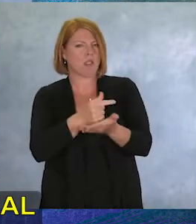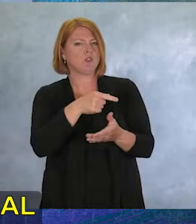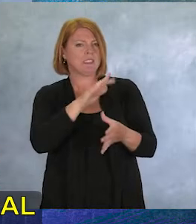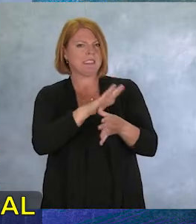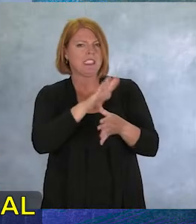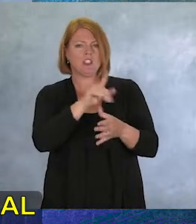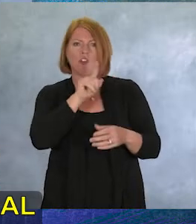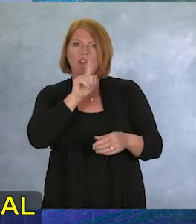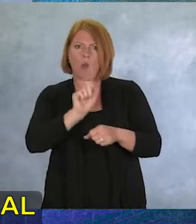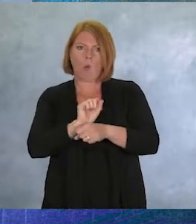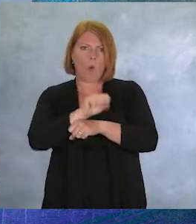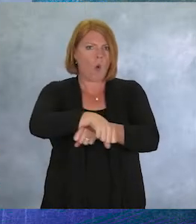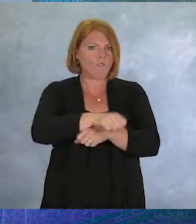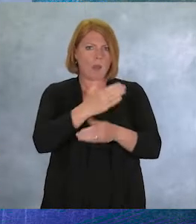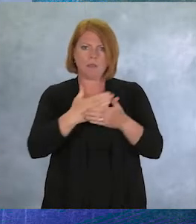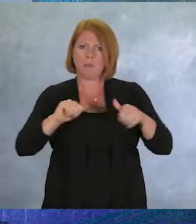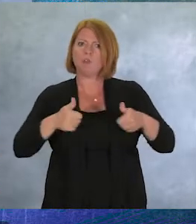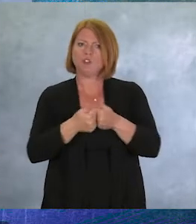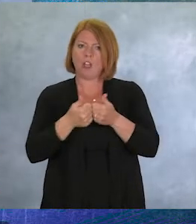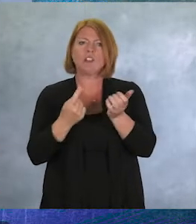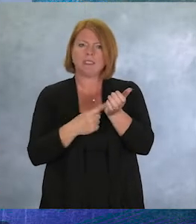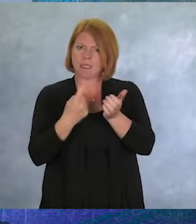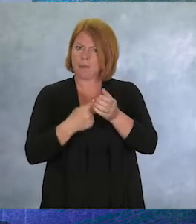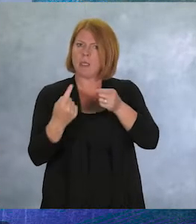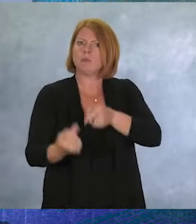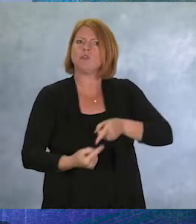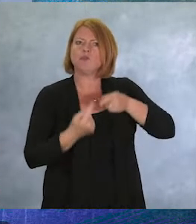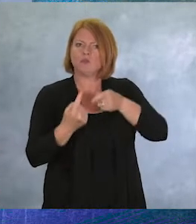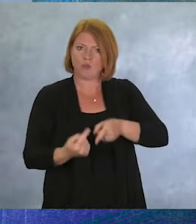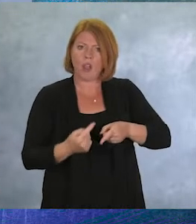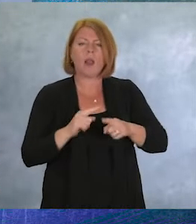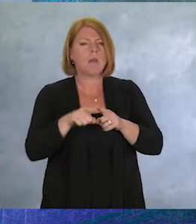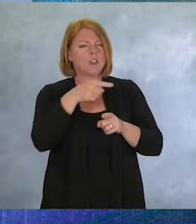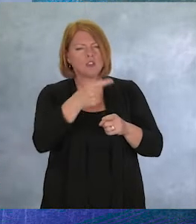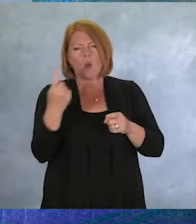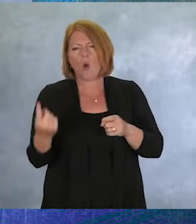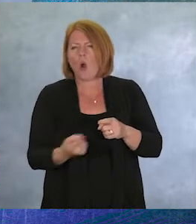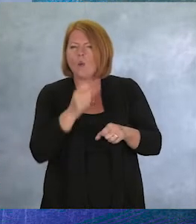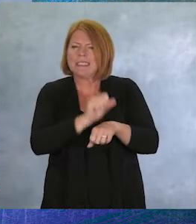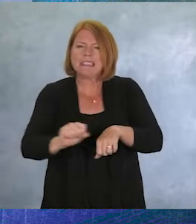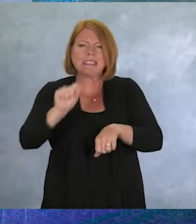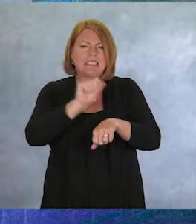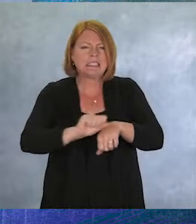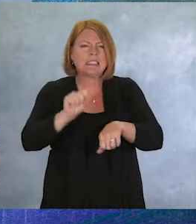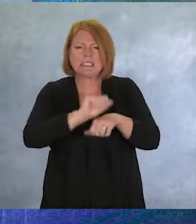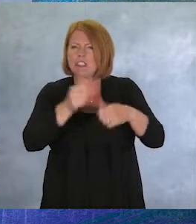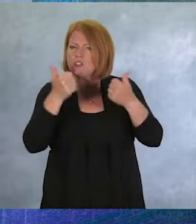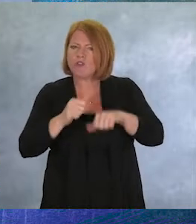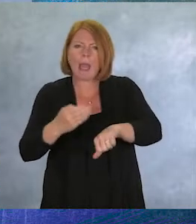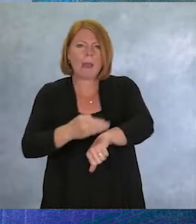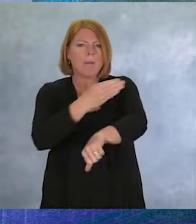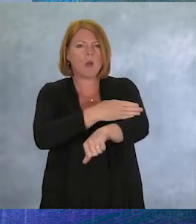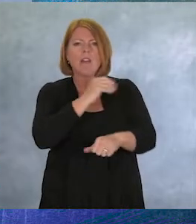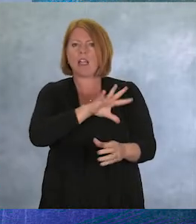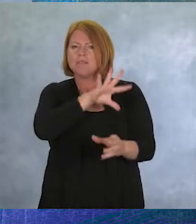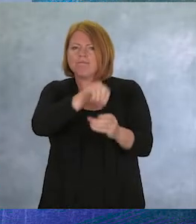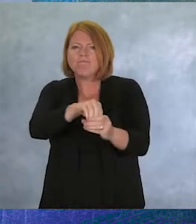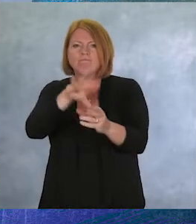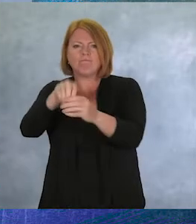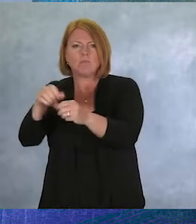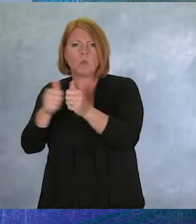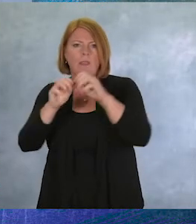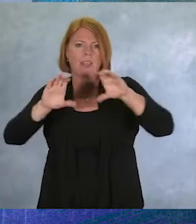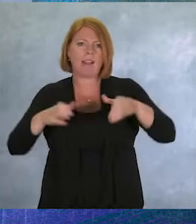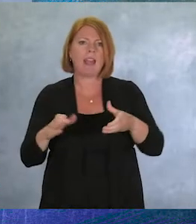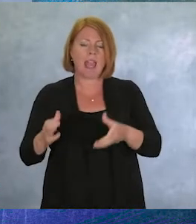deal in her time at Tempe High. Though a struggle at times, she consistently strives to improve and engage herself in her